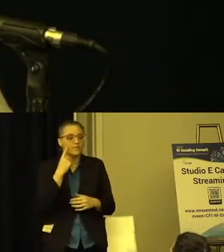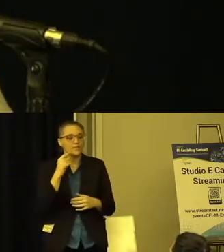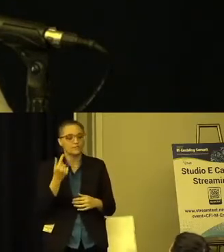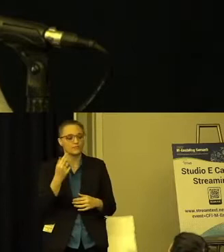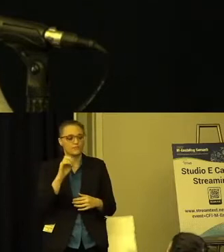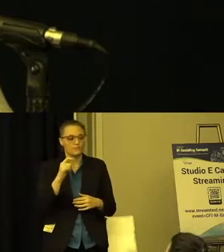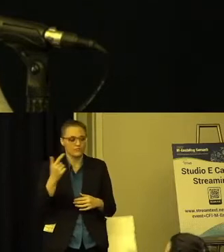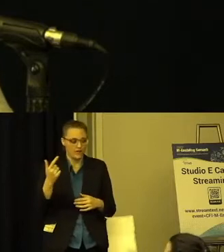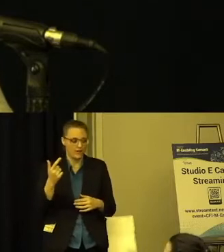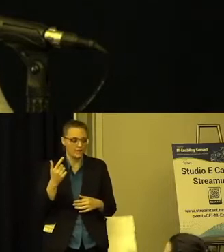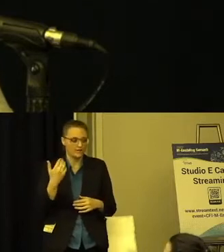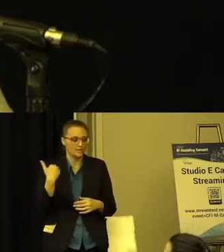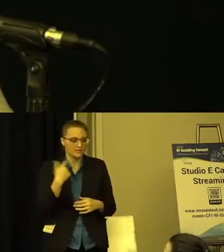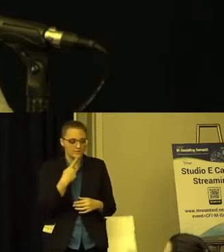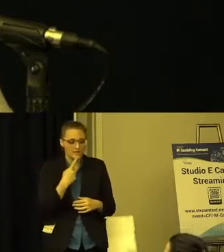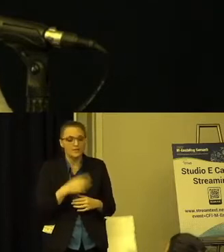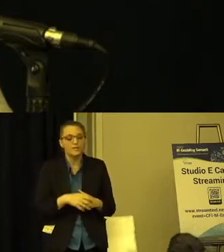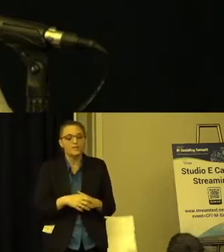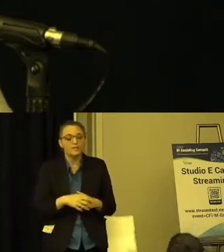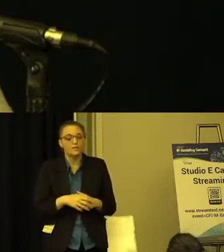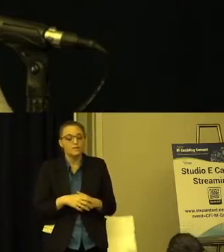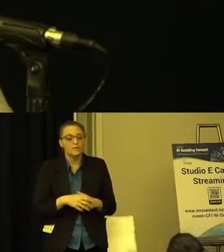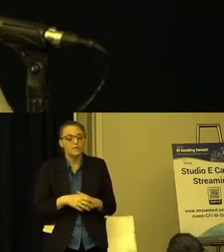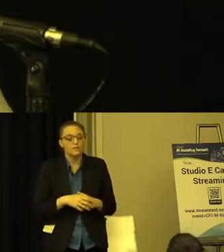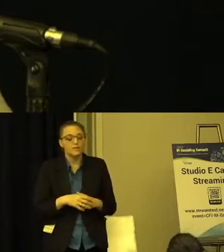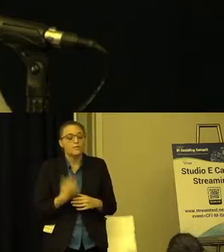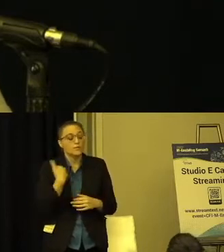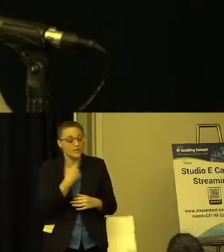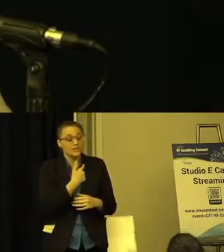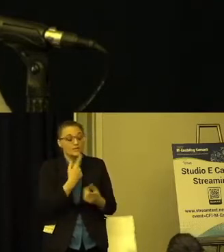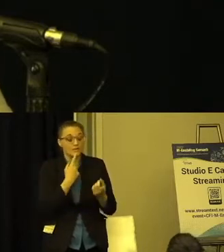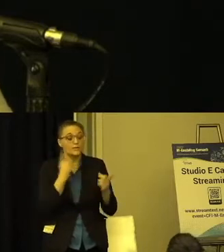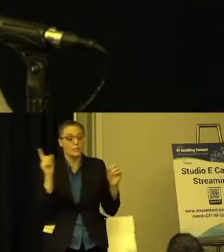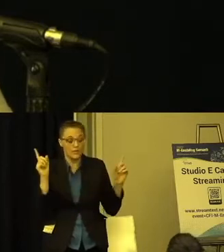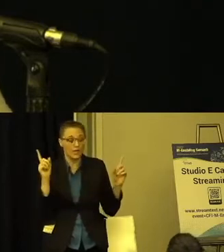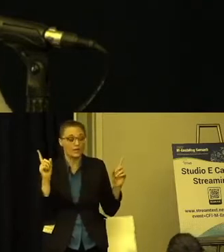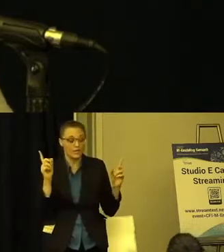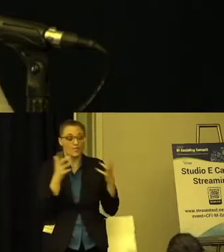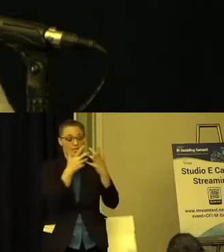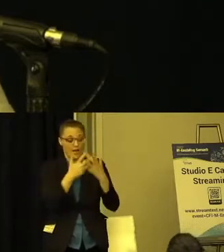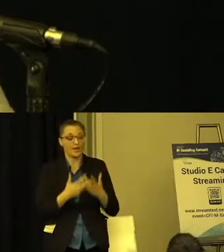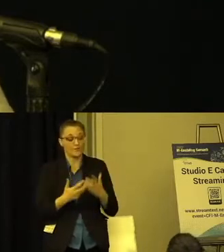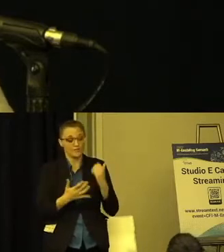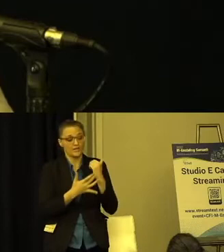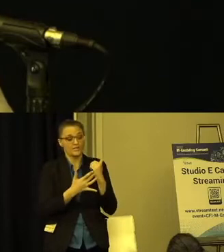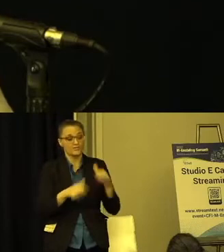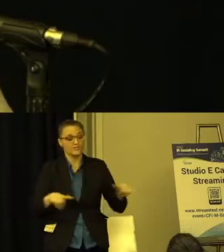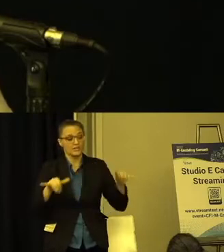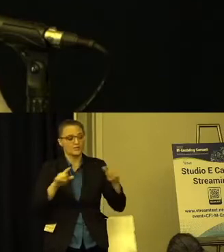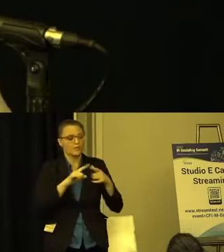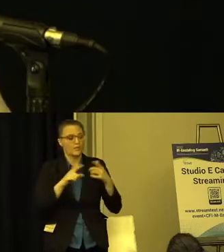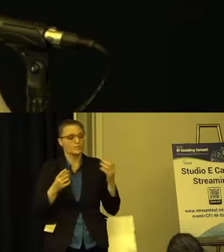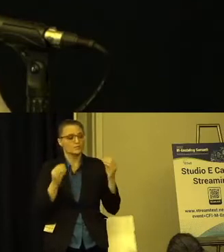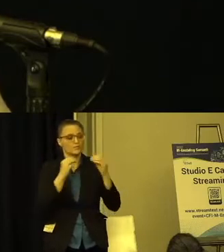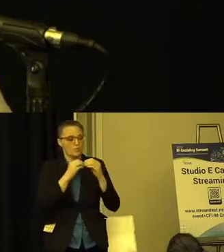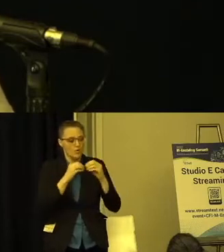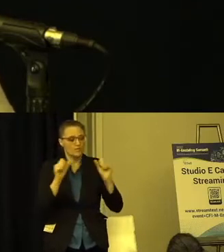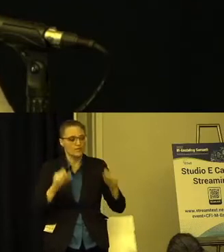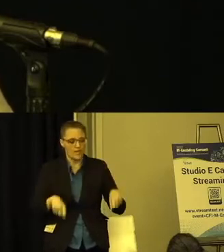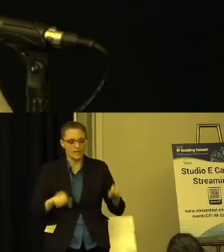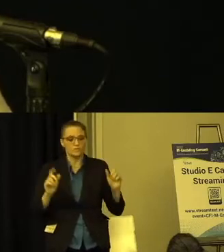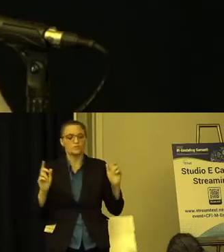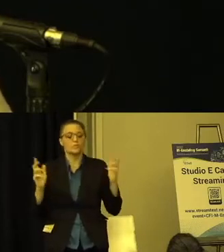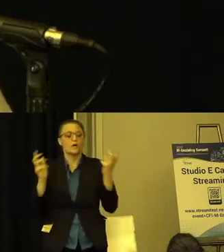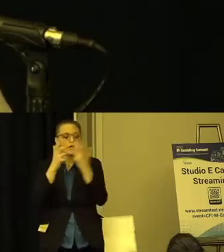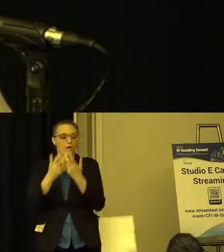said, we did very well on aligning on the technical standard, but maybe there's more we could do on aligning on the